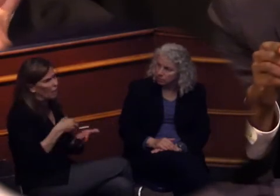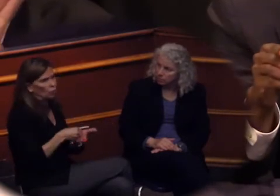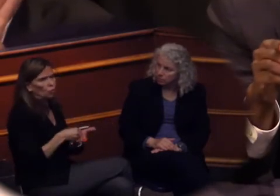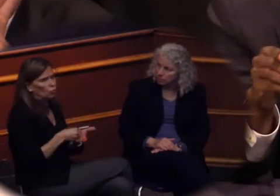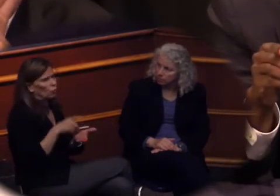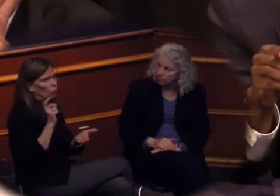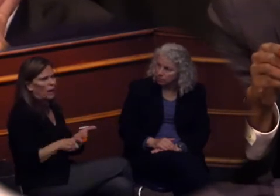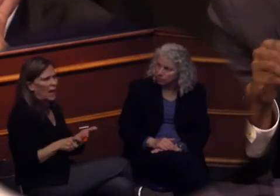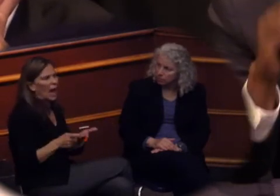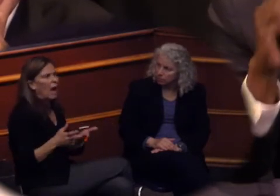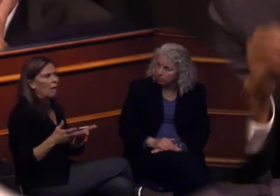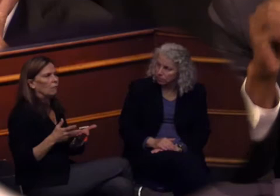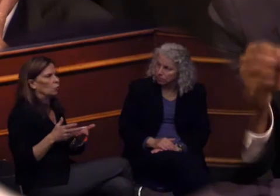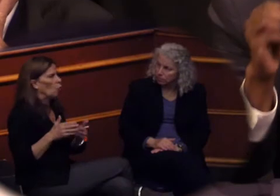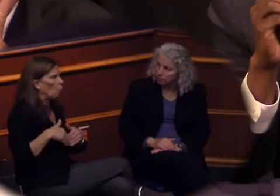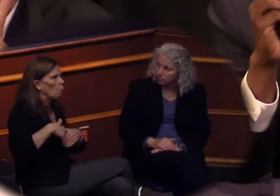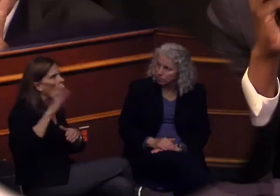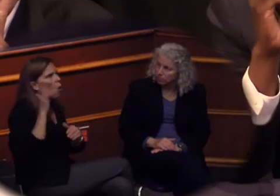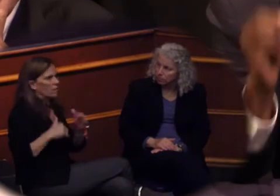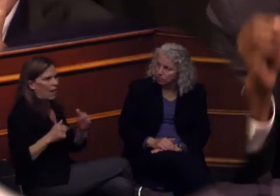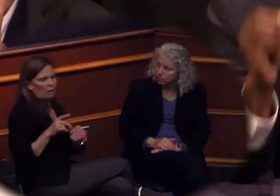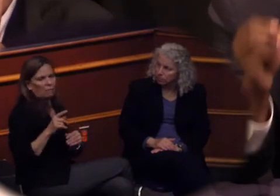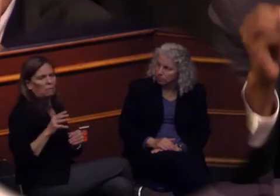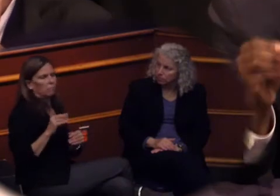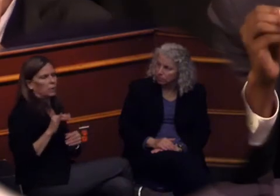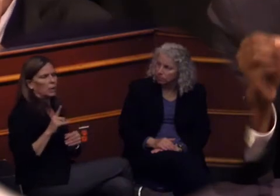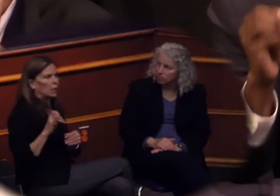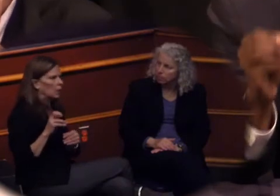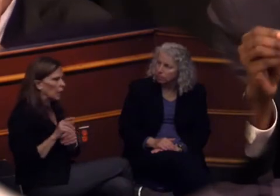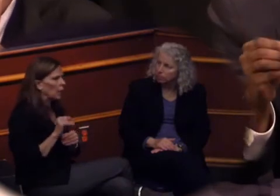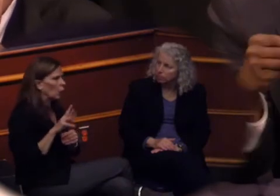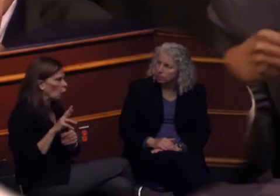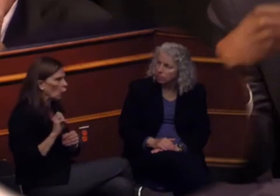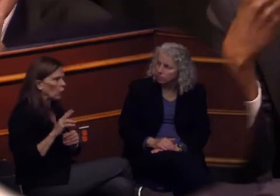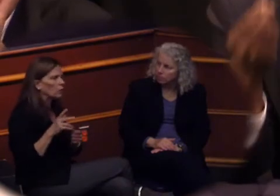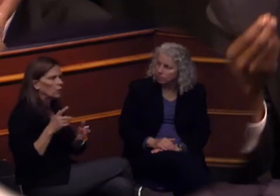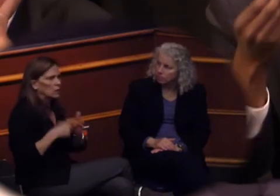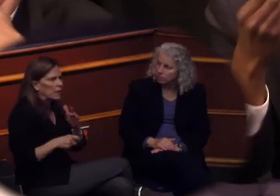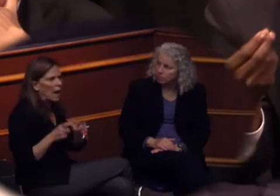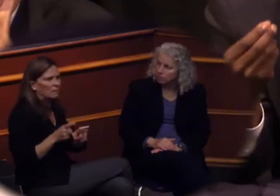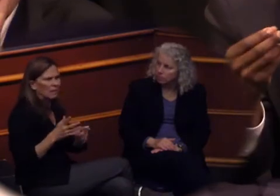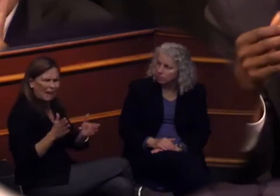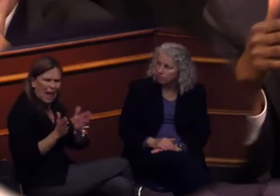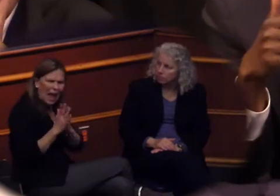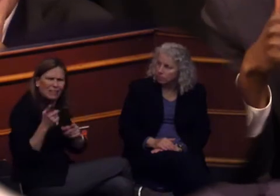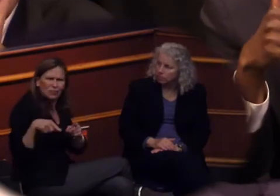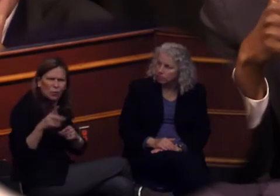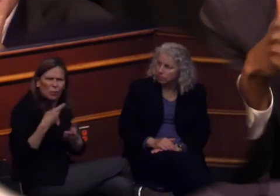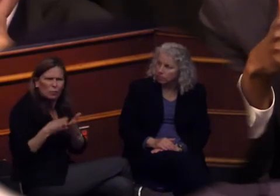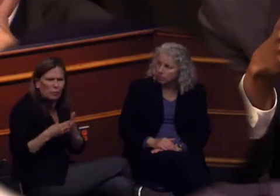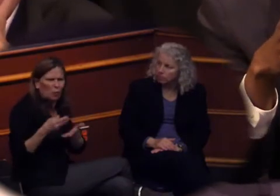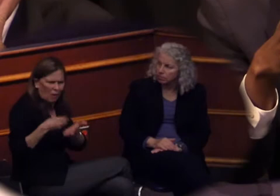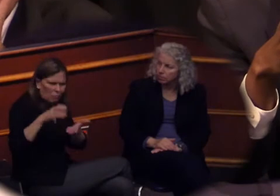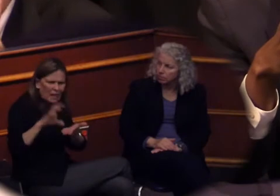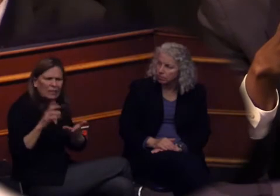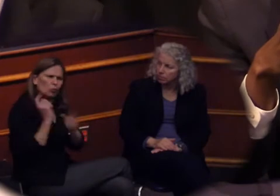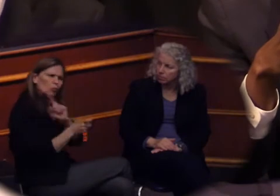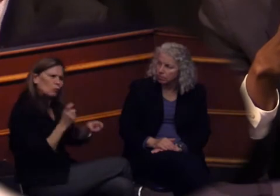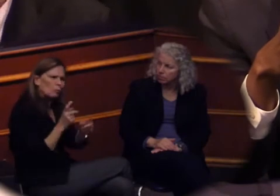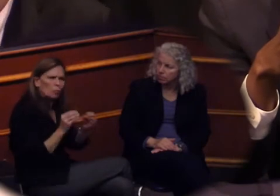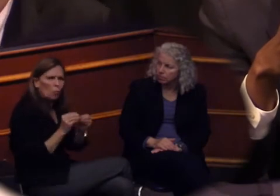beyond the millionaire's tax, and we've got to ask people, particularly in and around the greater Boston area, to contribute more so that we can not only